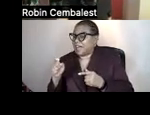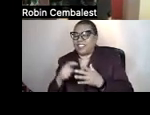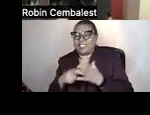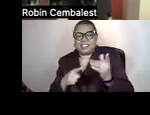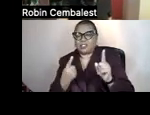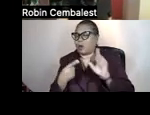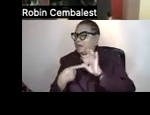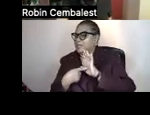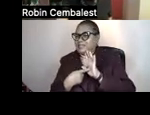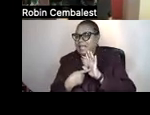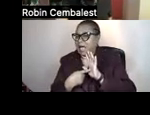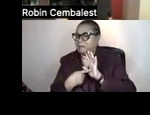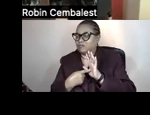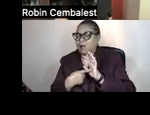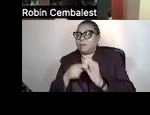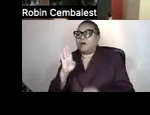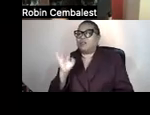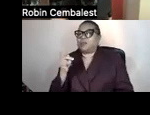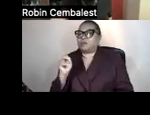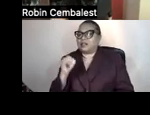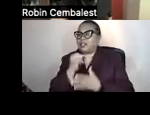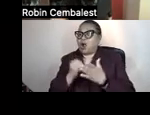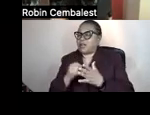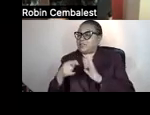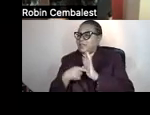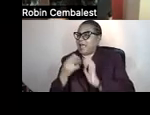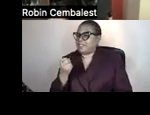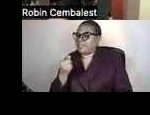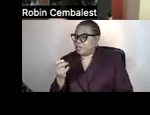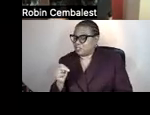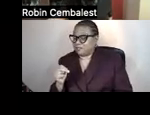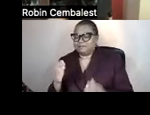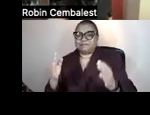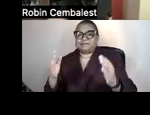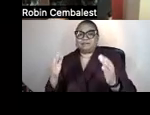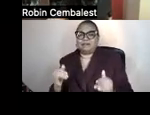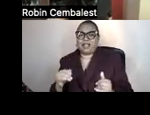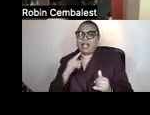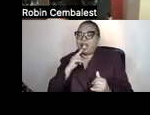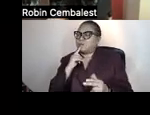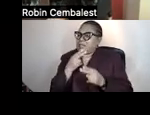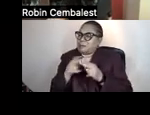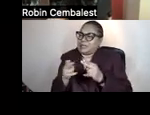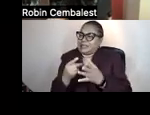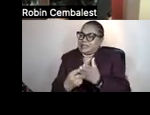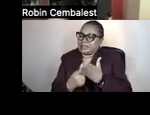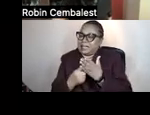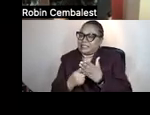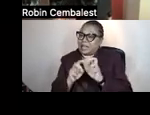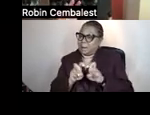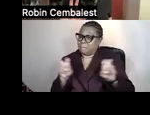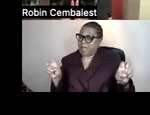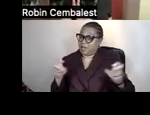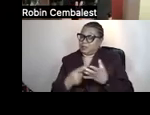one example from the Brooklyn Artists Exhibition. And now a very brief discussion of panel discussions